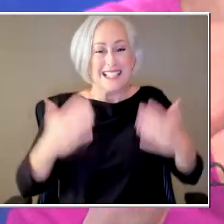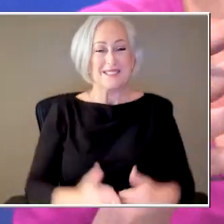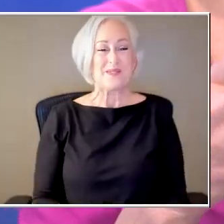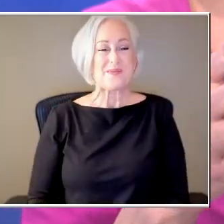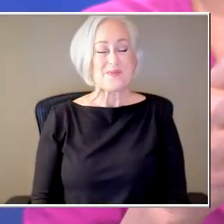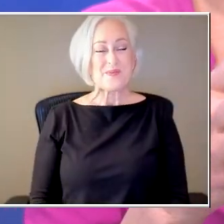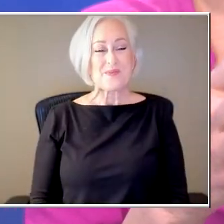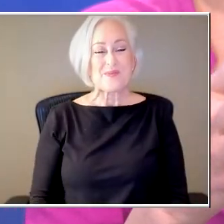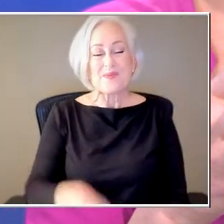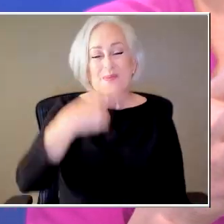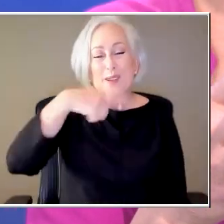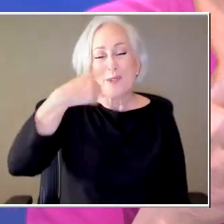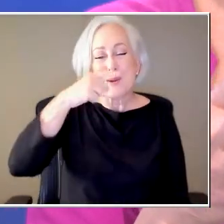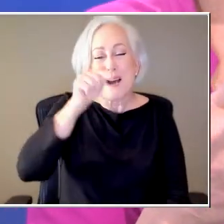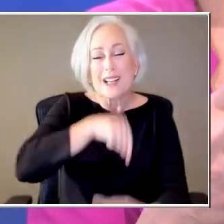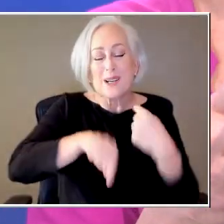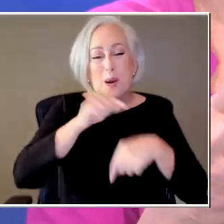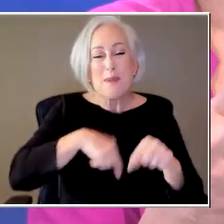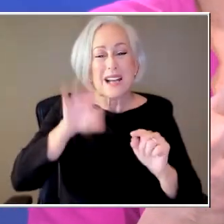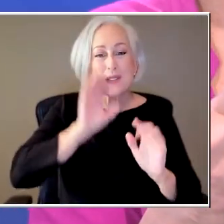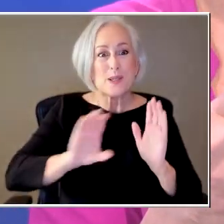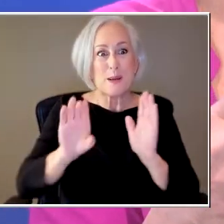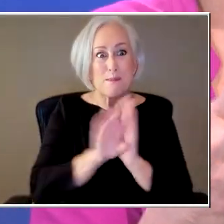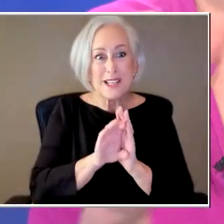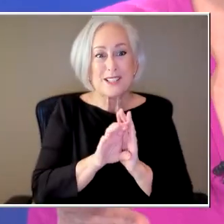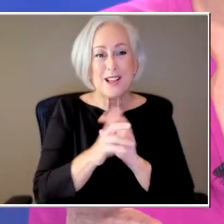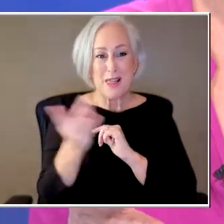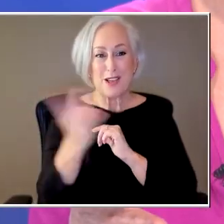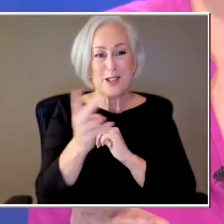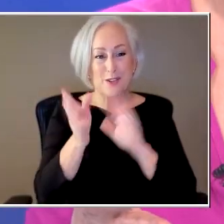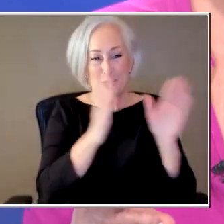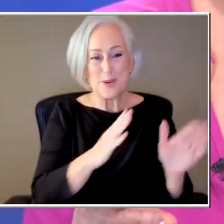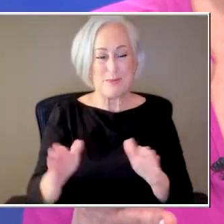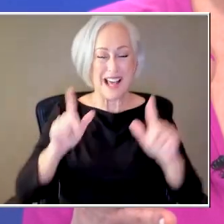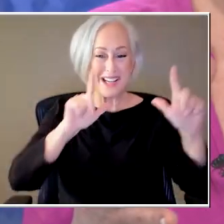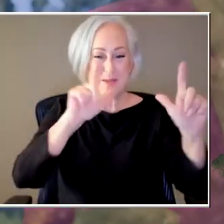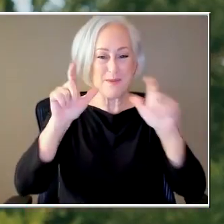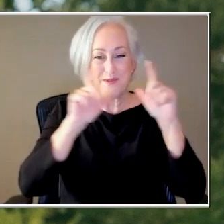don't mind, just go back to those photos, because you guys actually planned this little photo shoot.